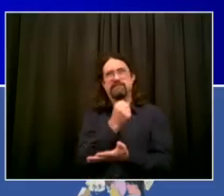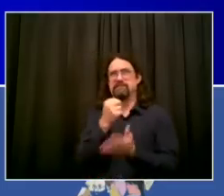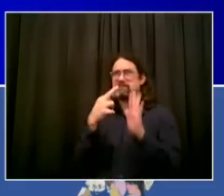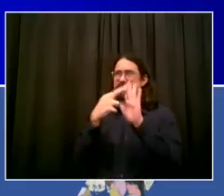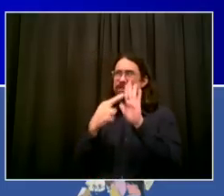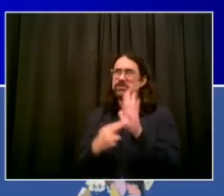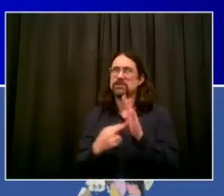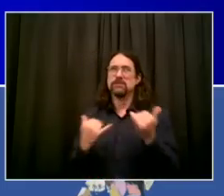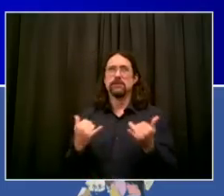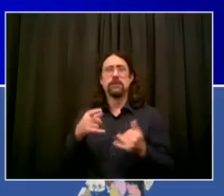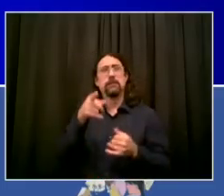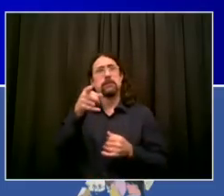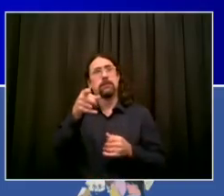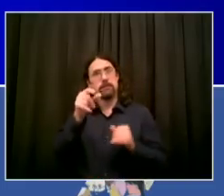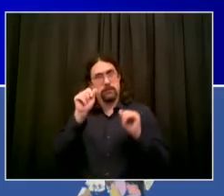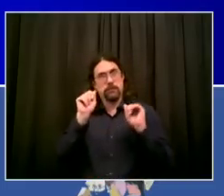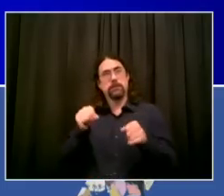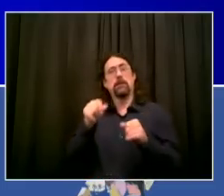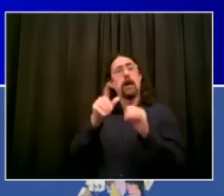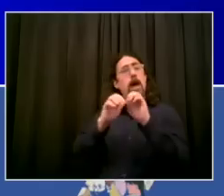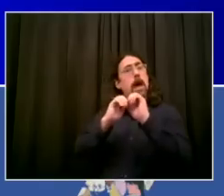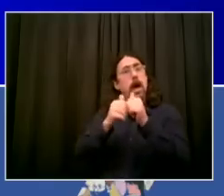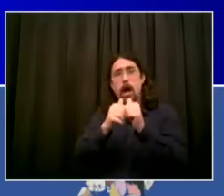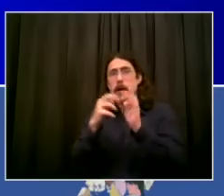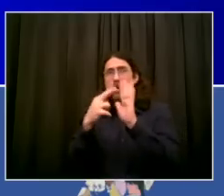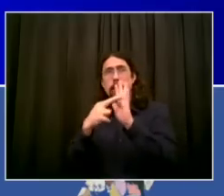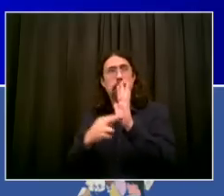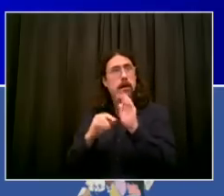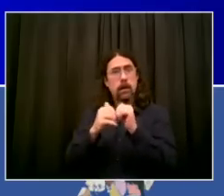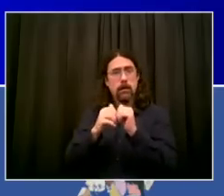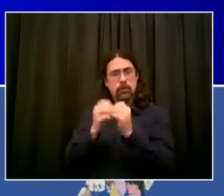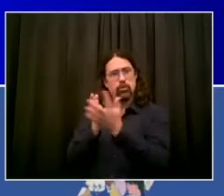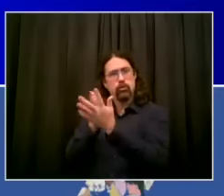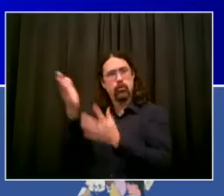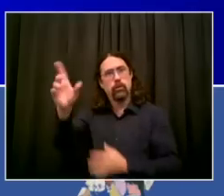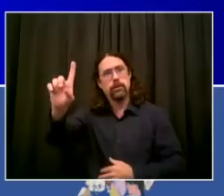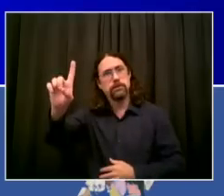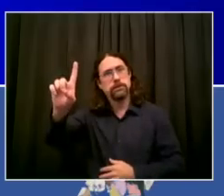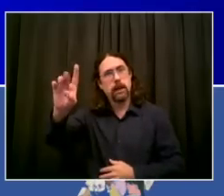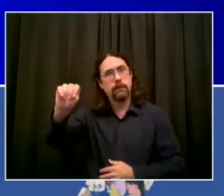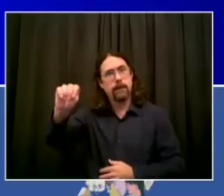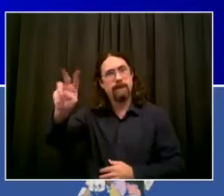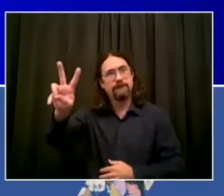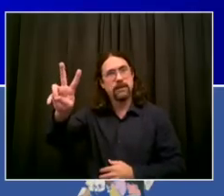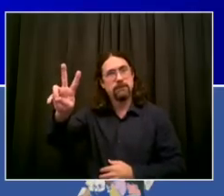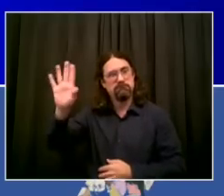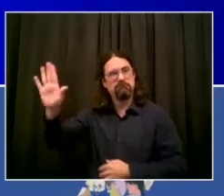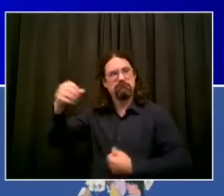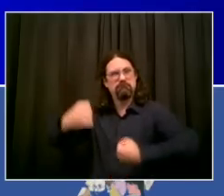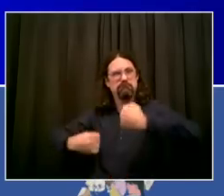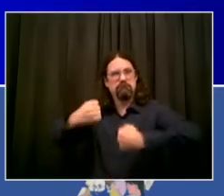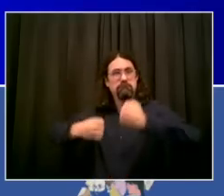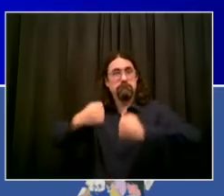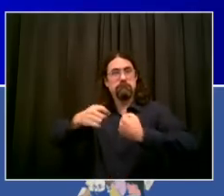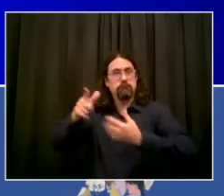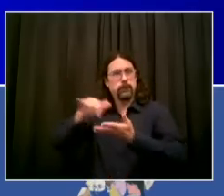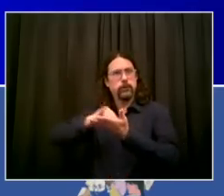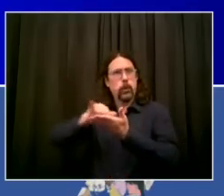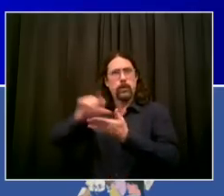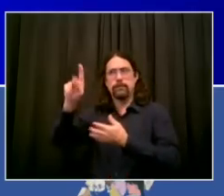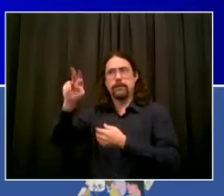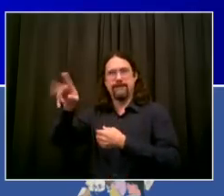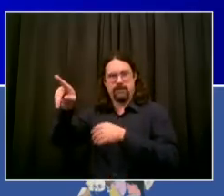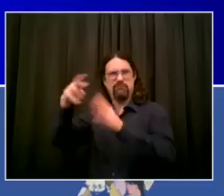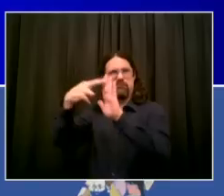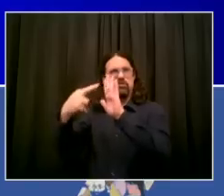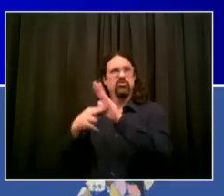at vote.nyc. Or, of course, you can register in person at any local Board of Elections